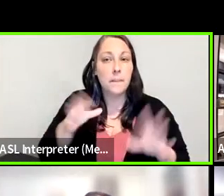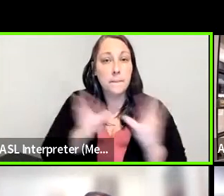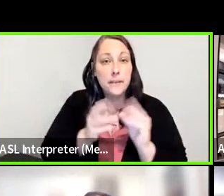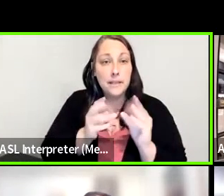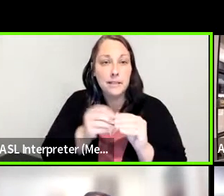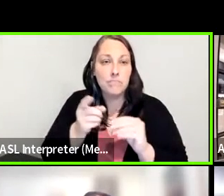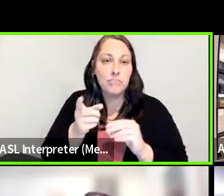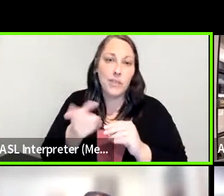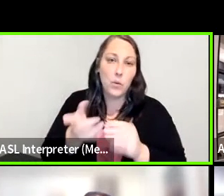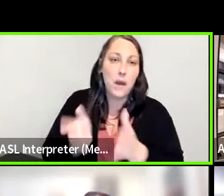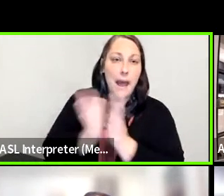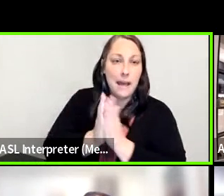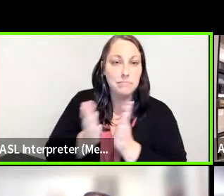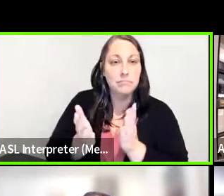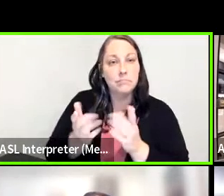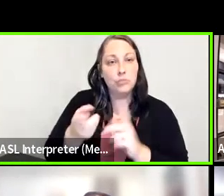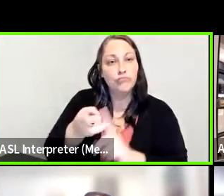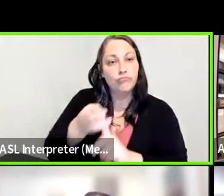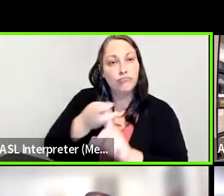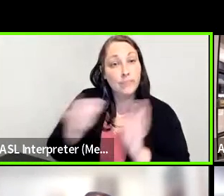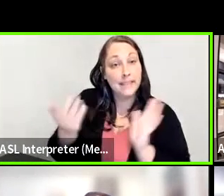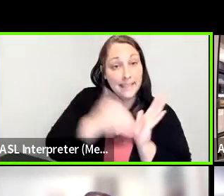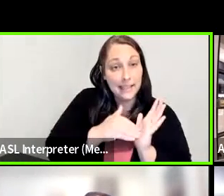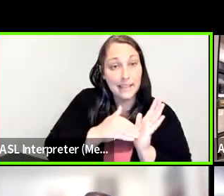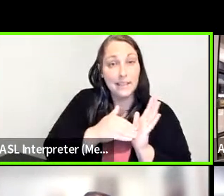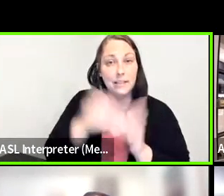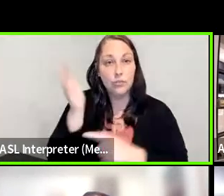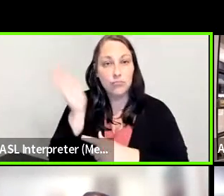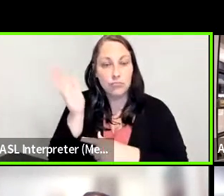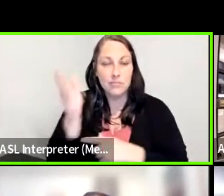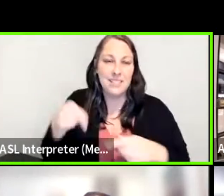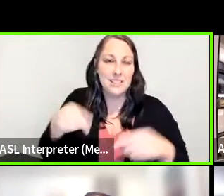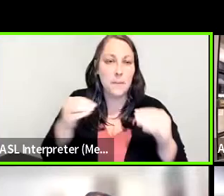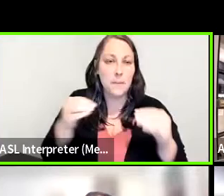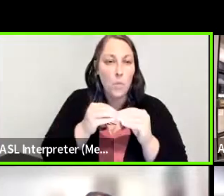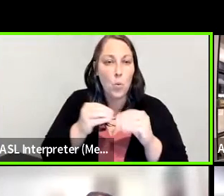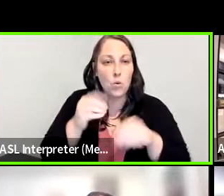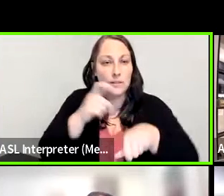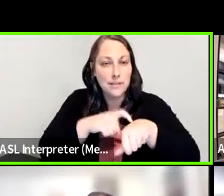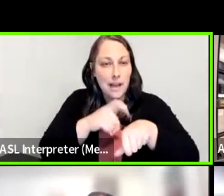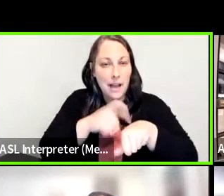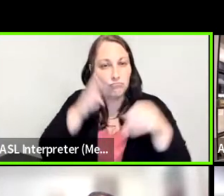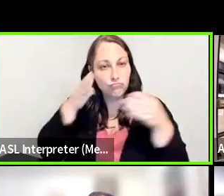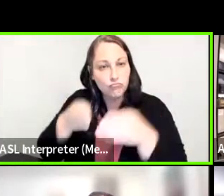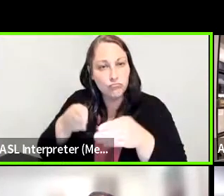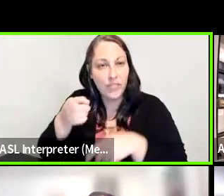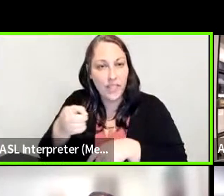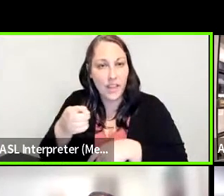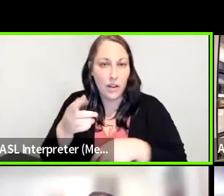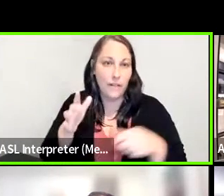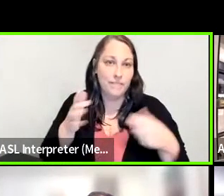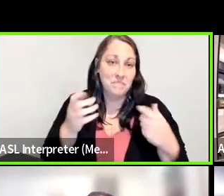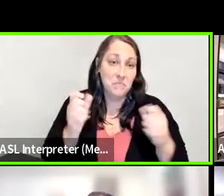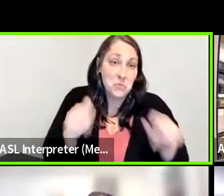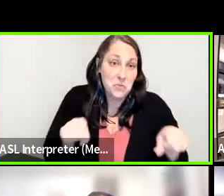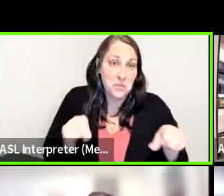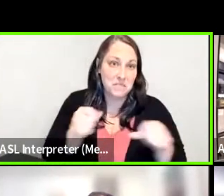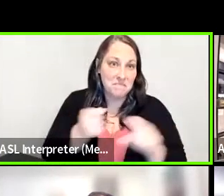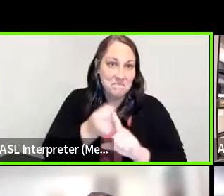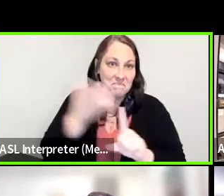this actually honestly gives you more time than you had there, and you can take the full hour if you want, but I don't think you need